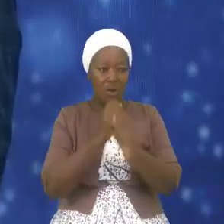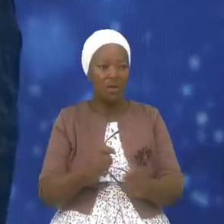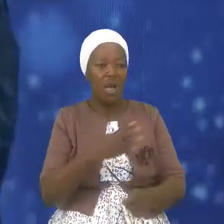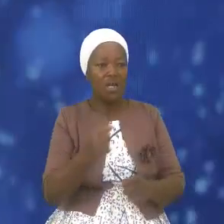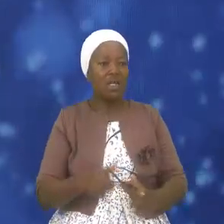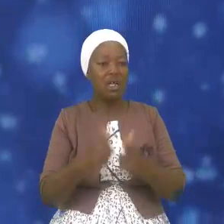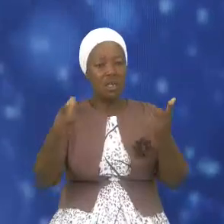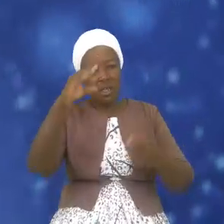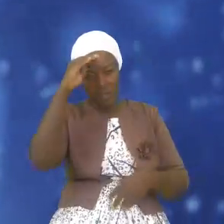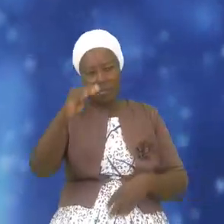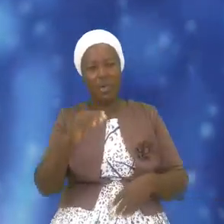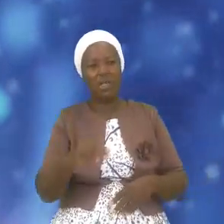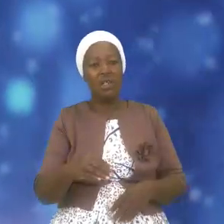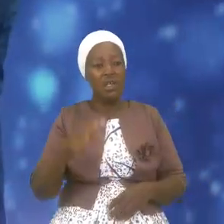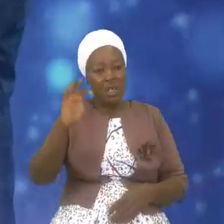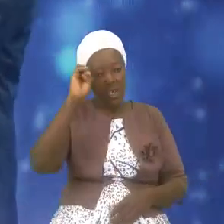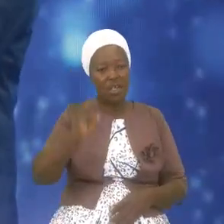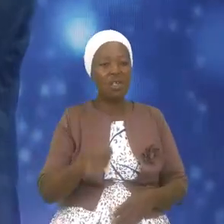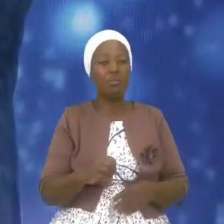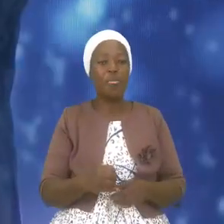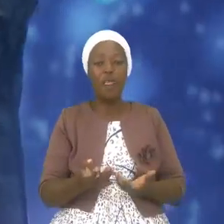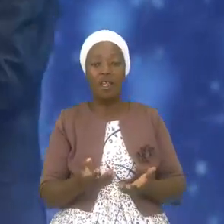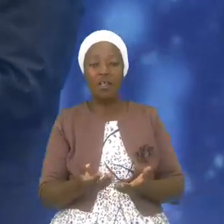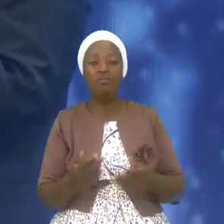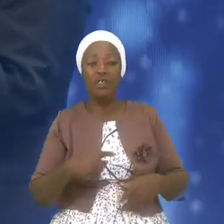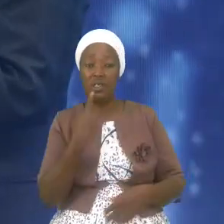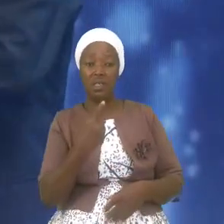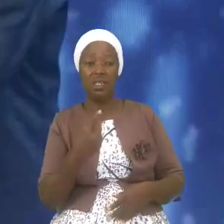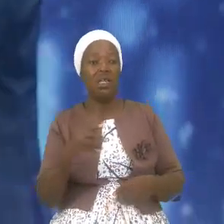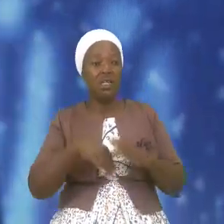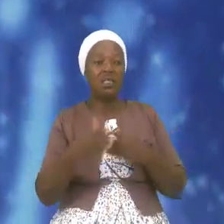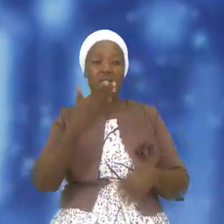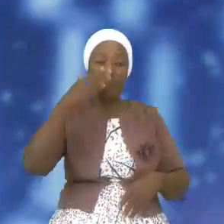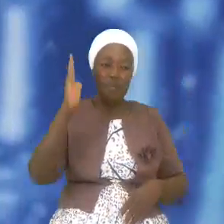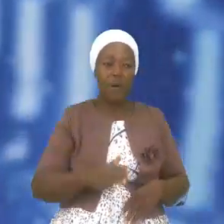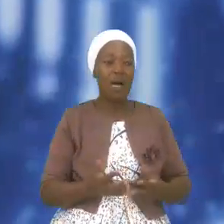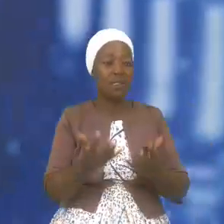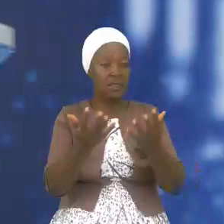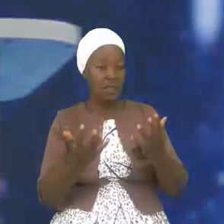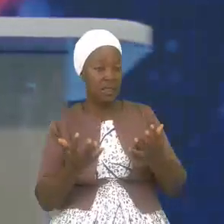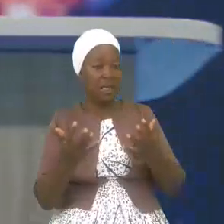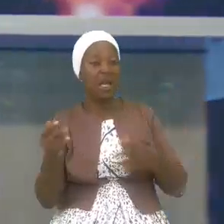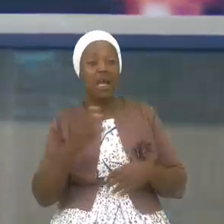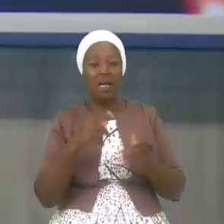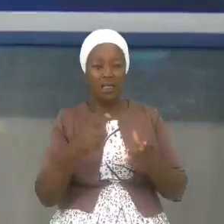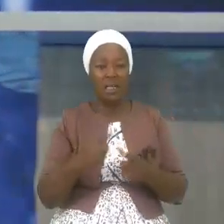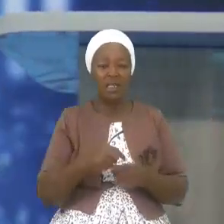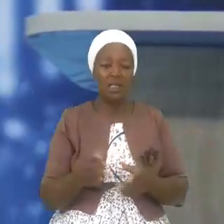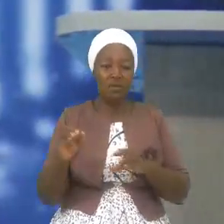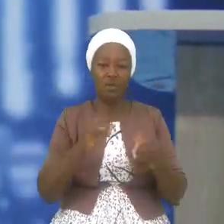mischievous desire, so they wrap it up. That's a world, and that is the condition